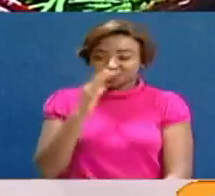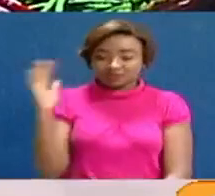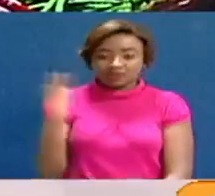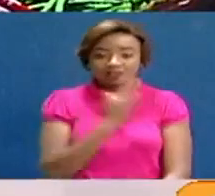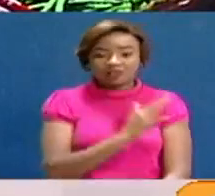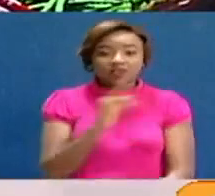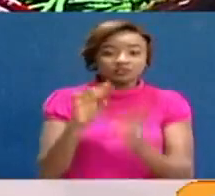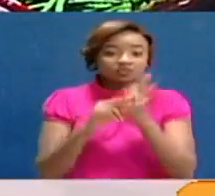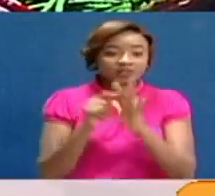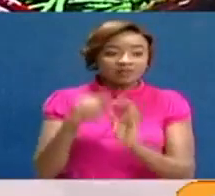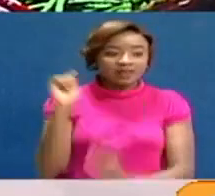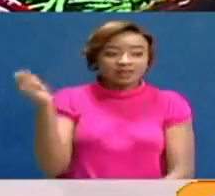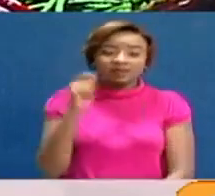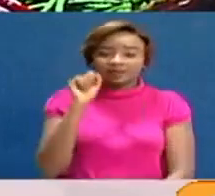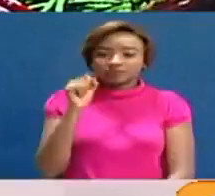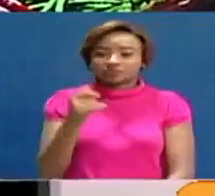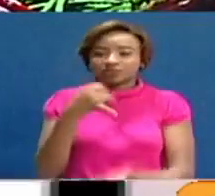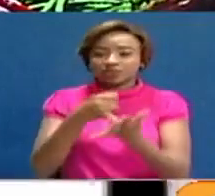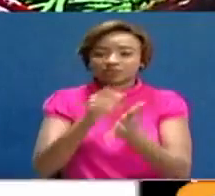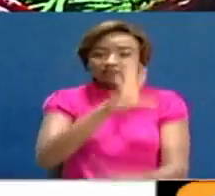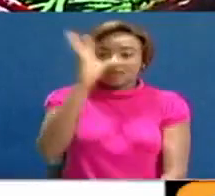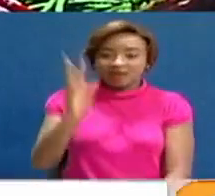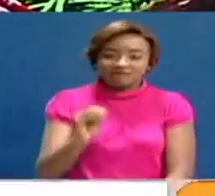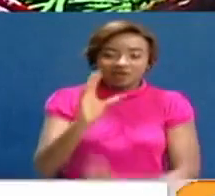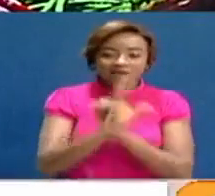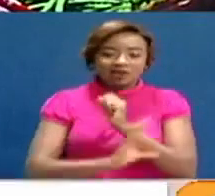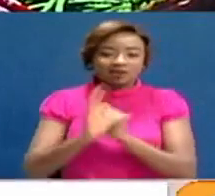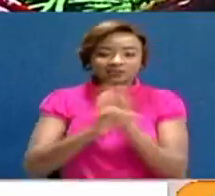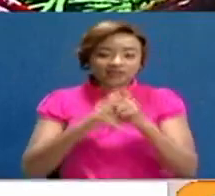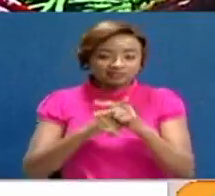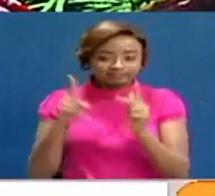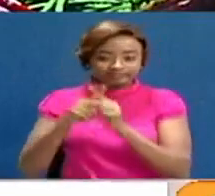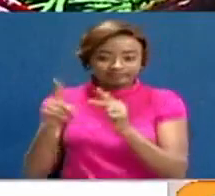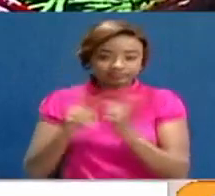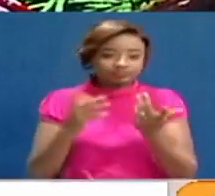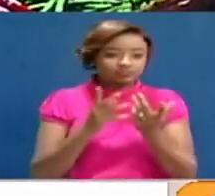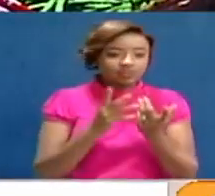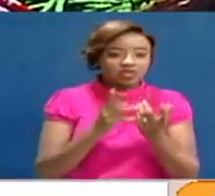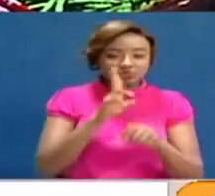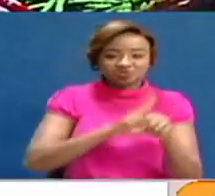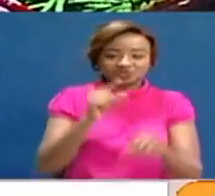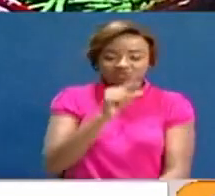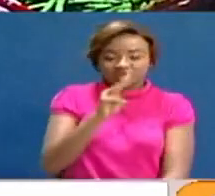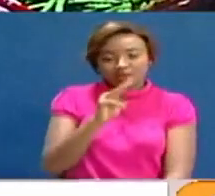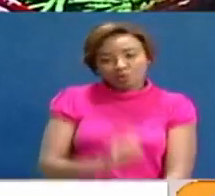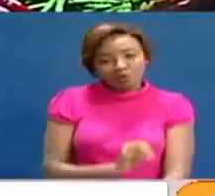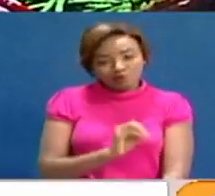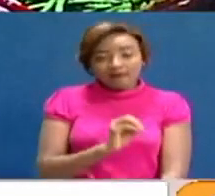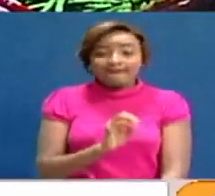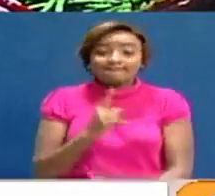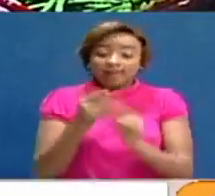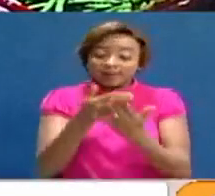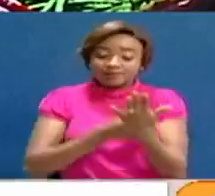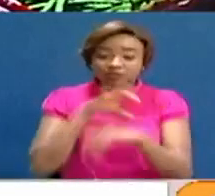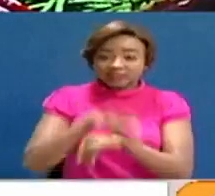So Kenya could soon join the league of African countries that have adopted the cultivation and consumption of genetically modified crops. So according to a report